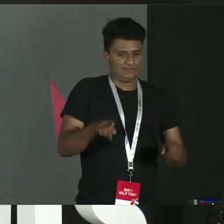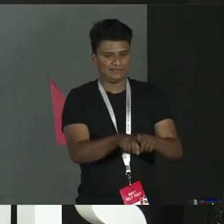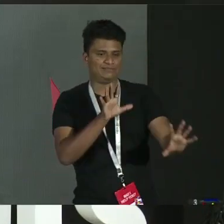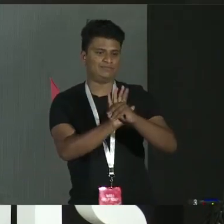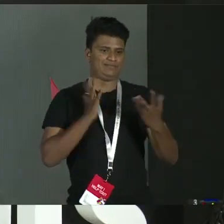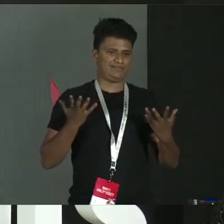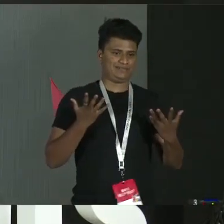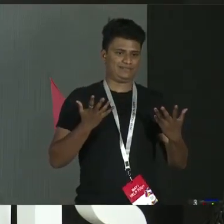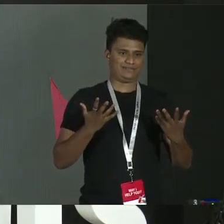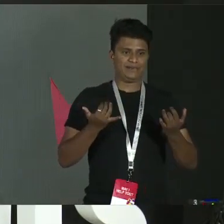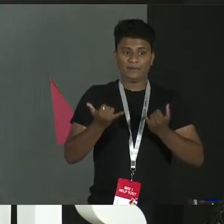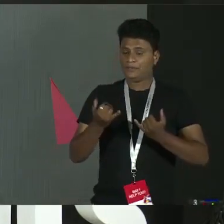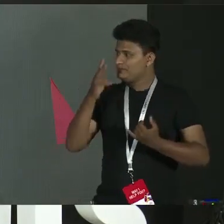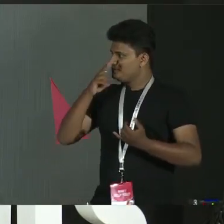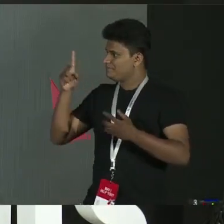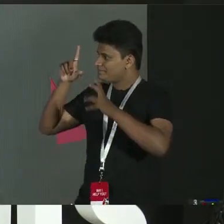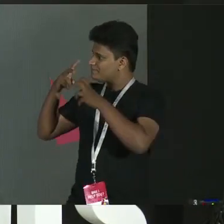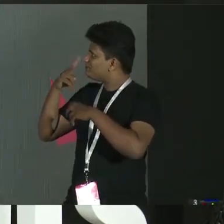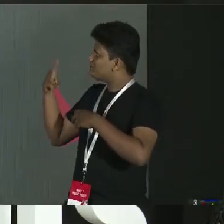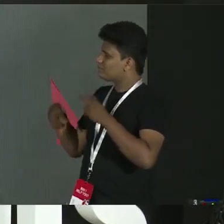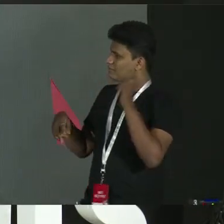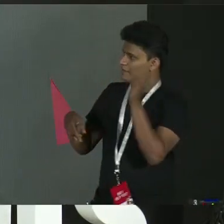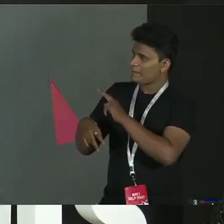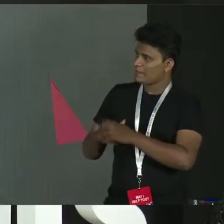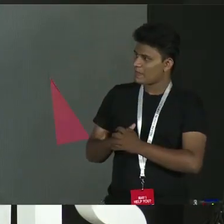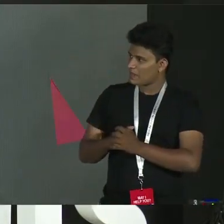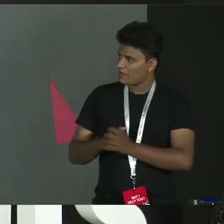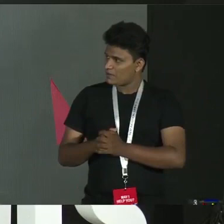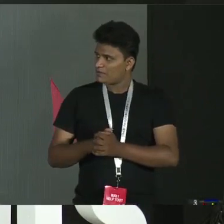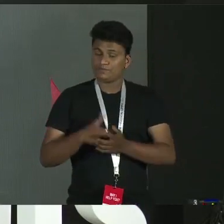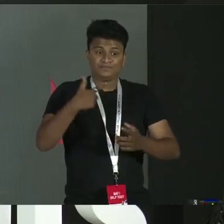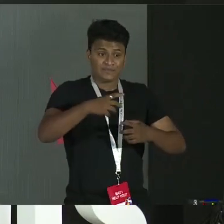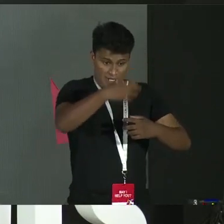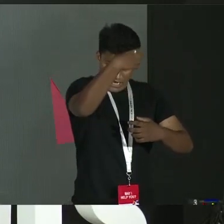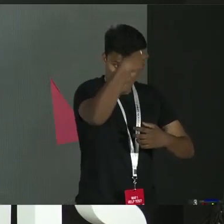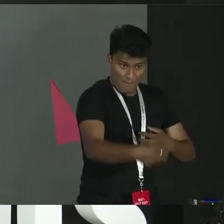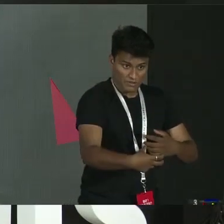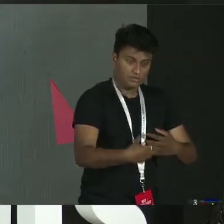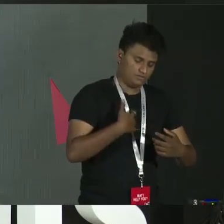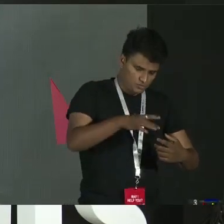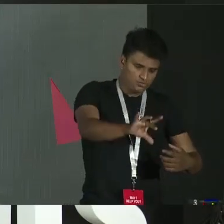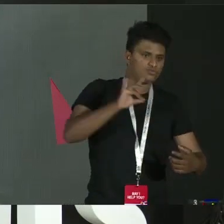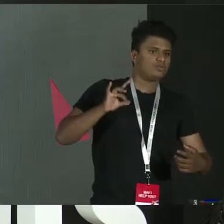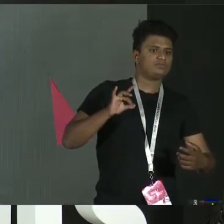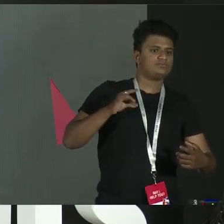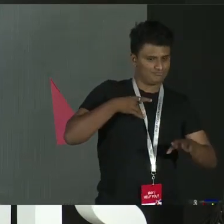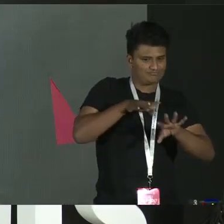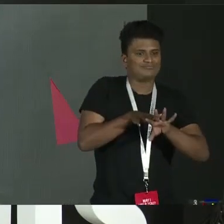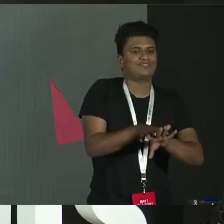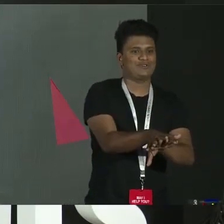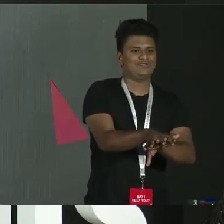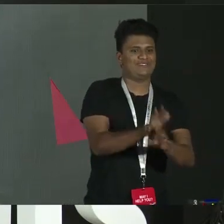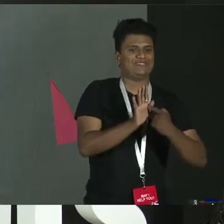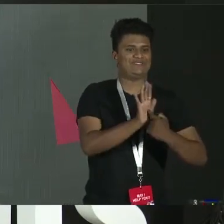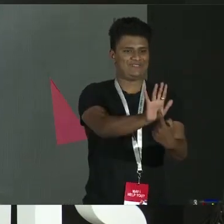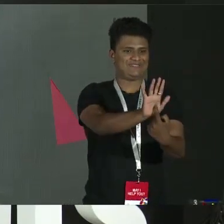visual that I can't see, and the people I dance with make a choice. They choose to be inclusive,